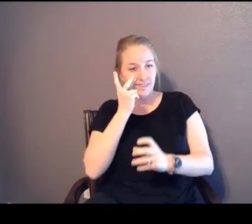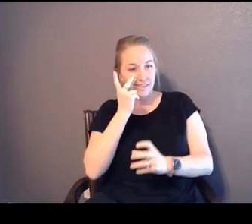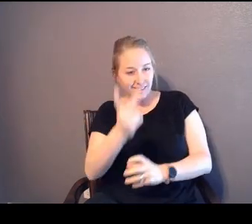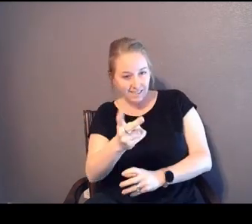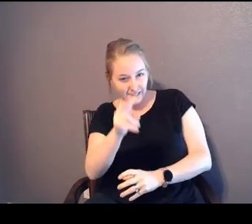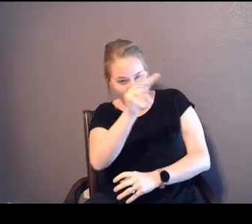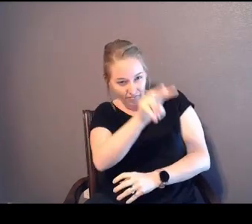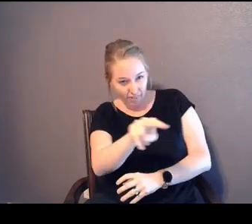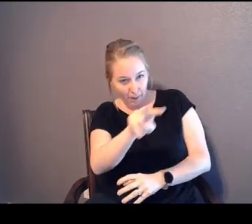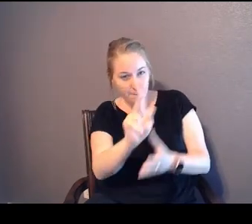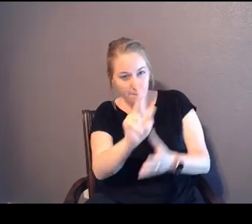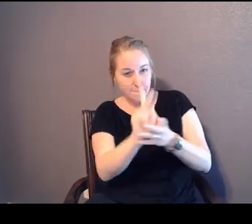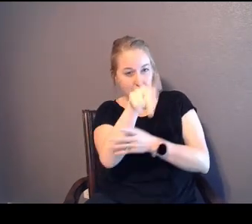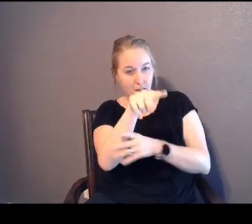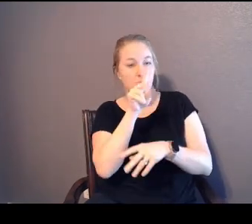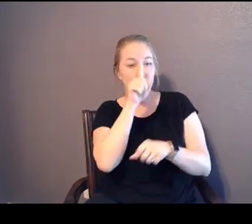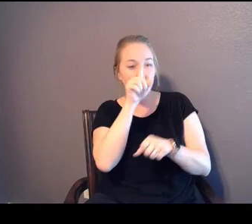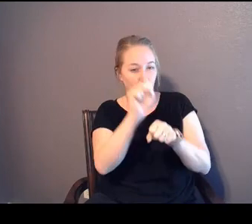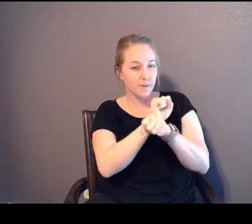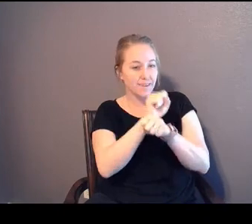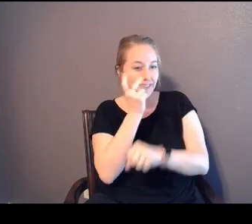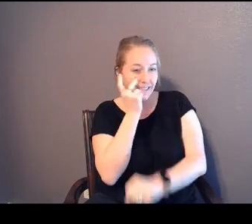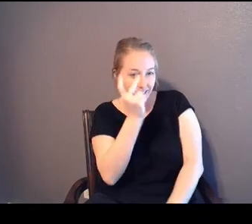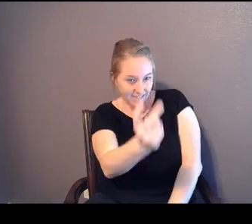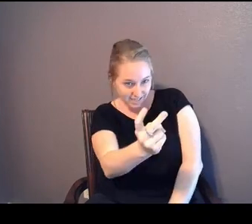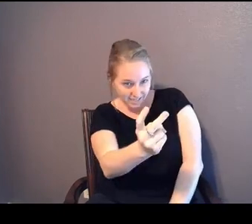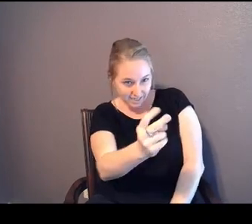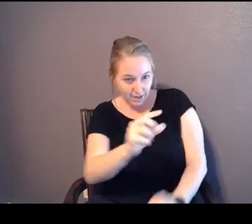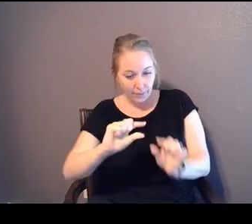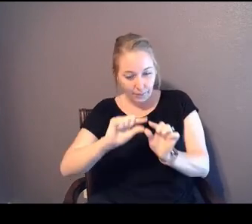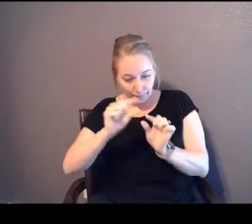see. And I'm going to keep looking.